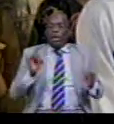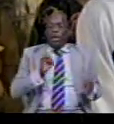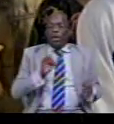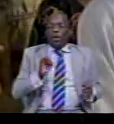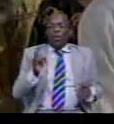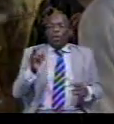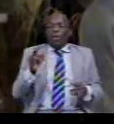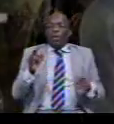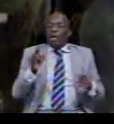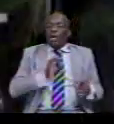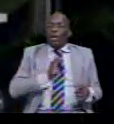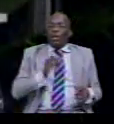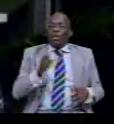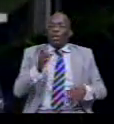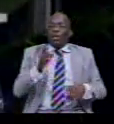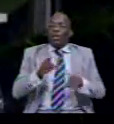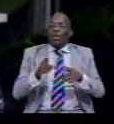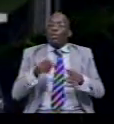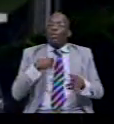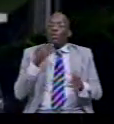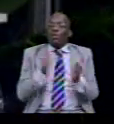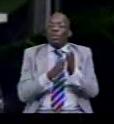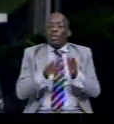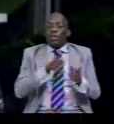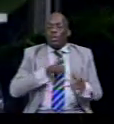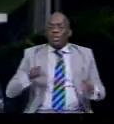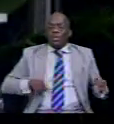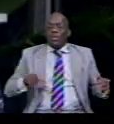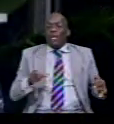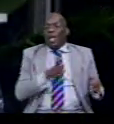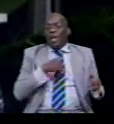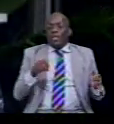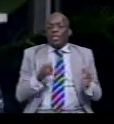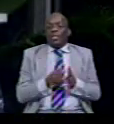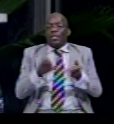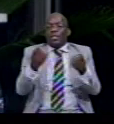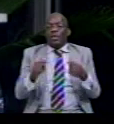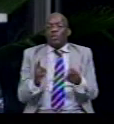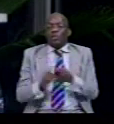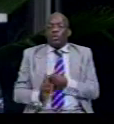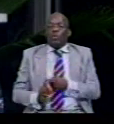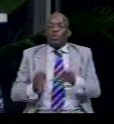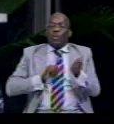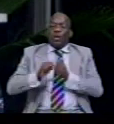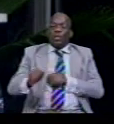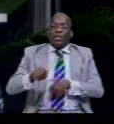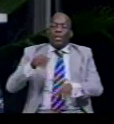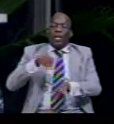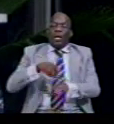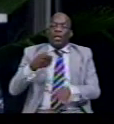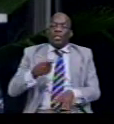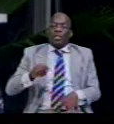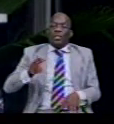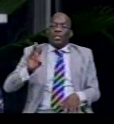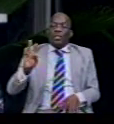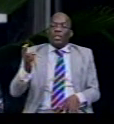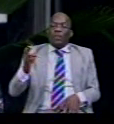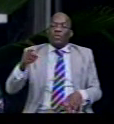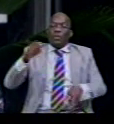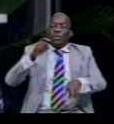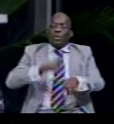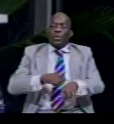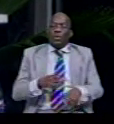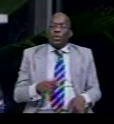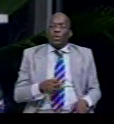Lord. And it came to pass at the seventh time that he said, behold, there ariseth